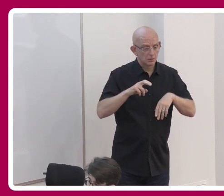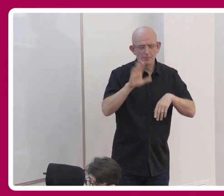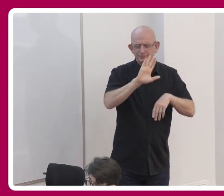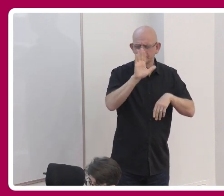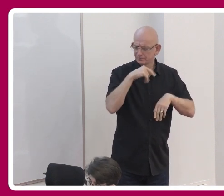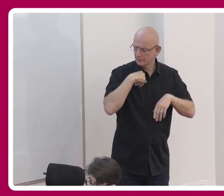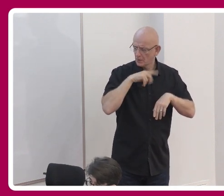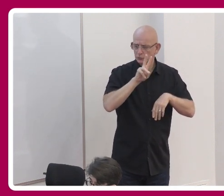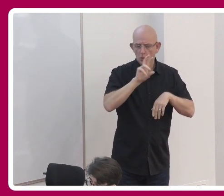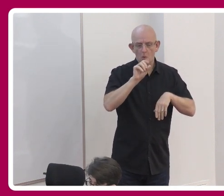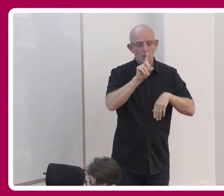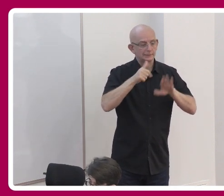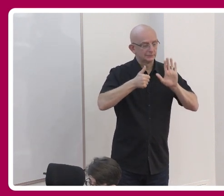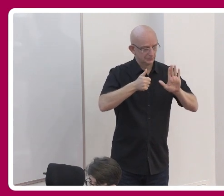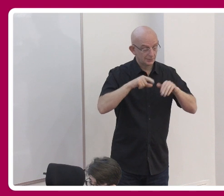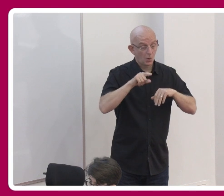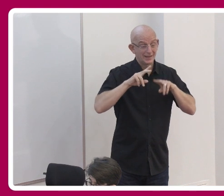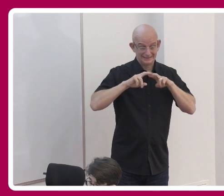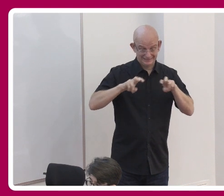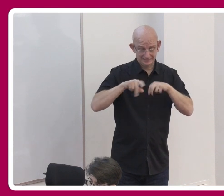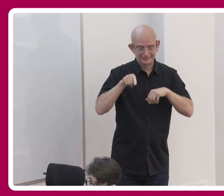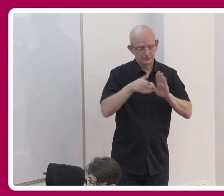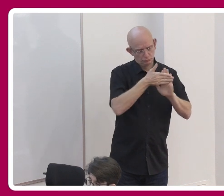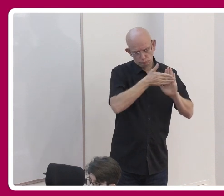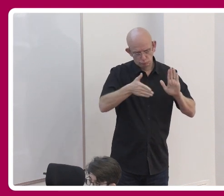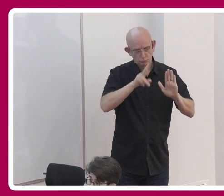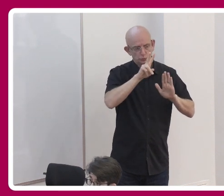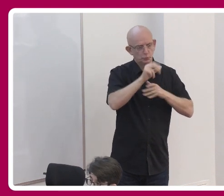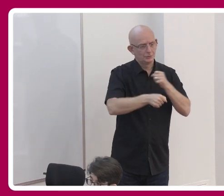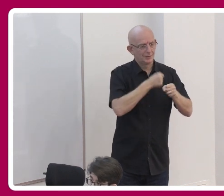over 149 people, including 72 people with